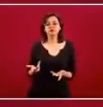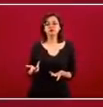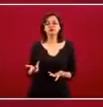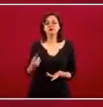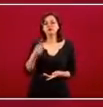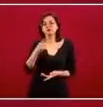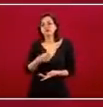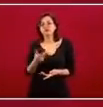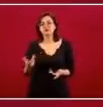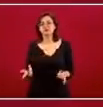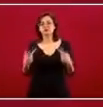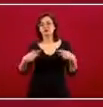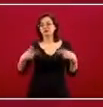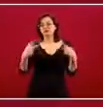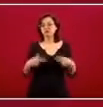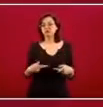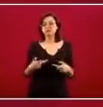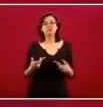poverty.